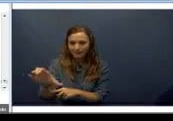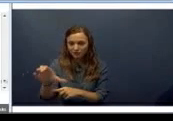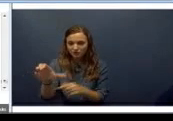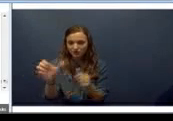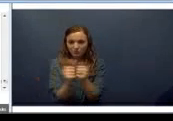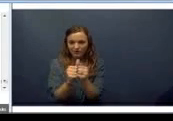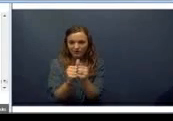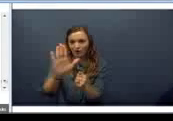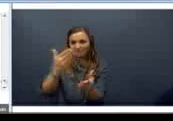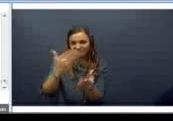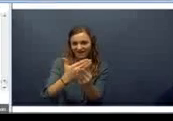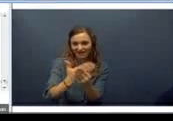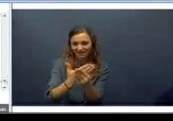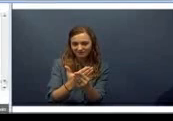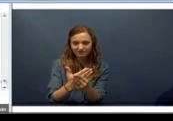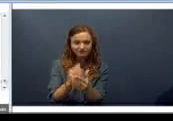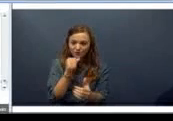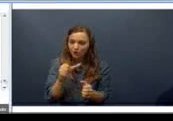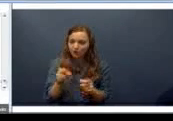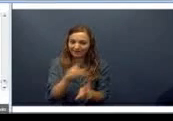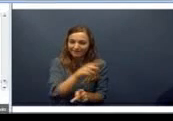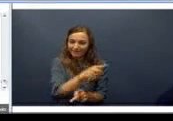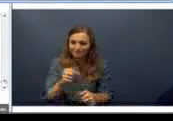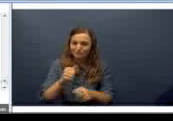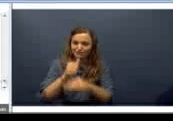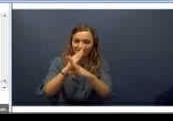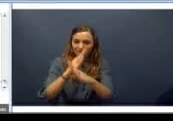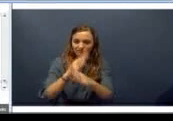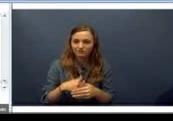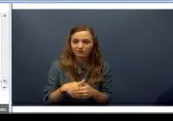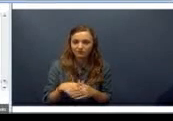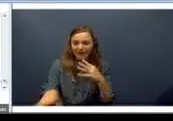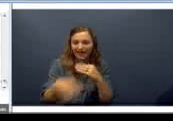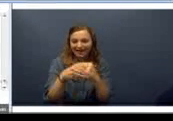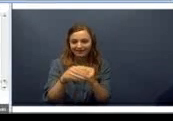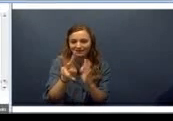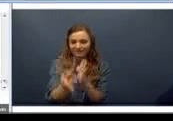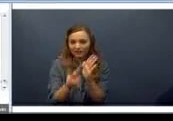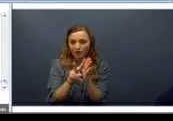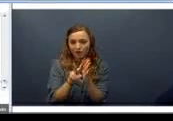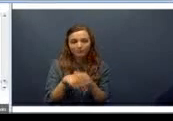create caption files. So don't let that deter you.